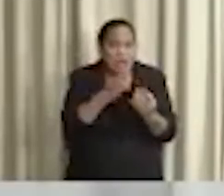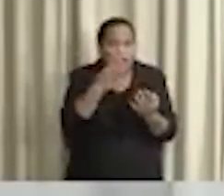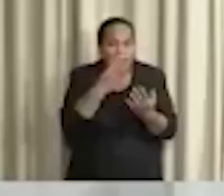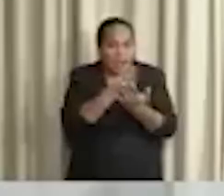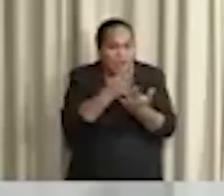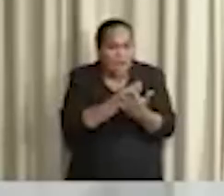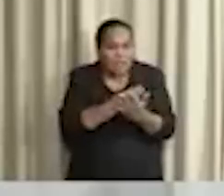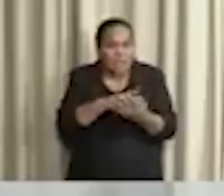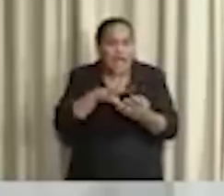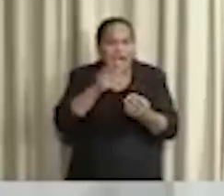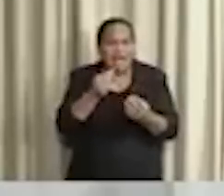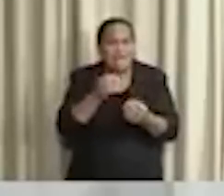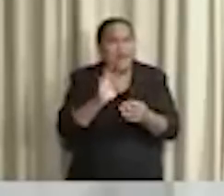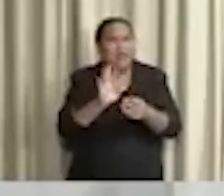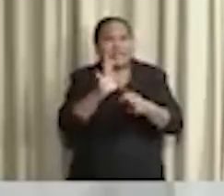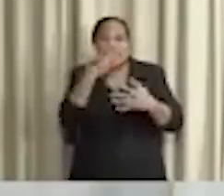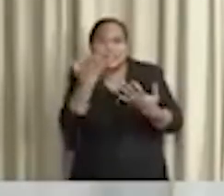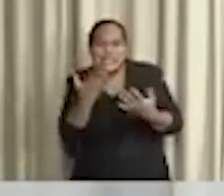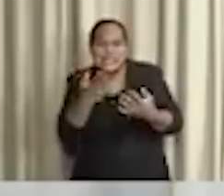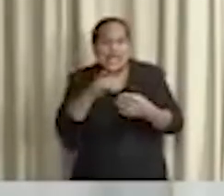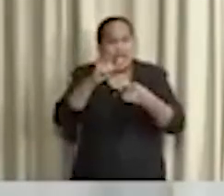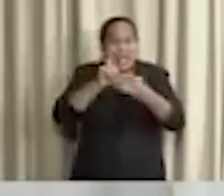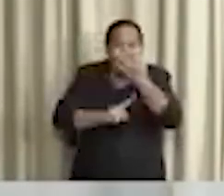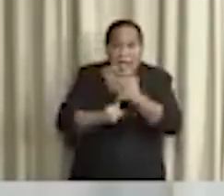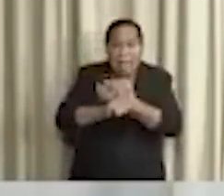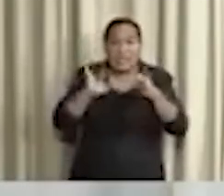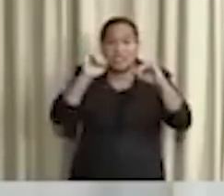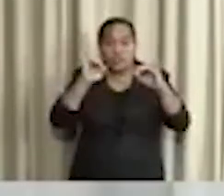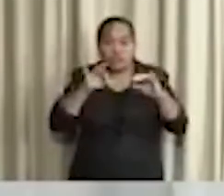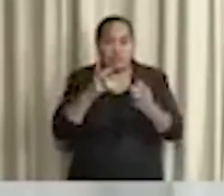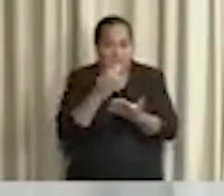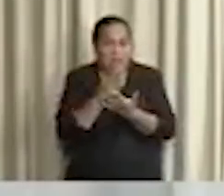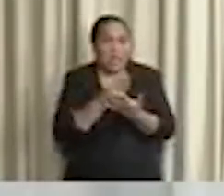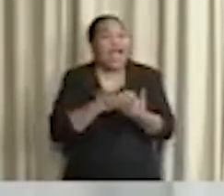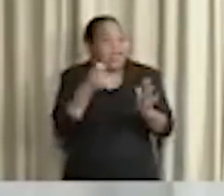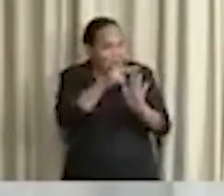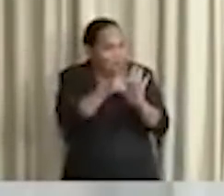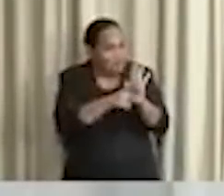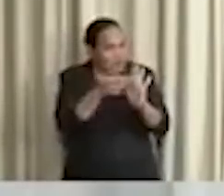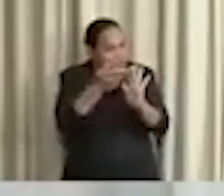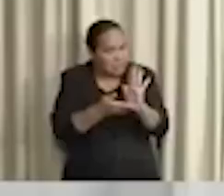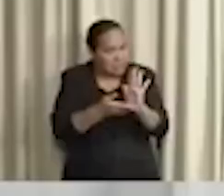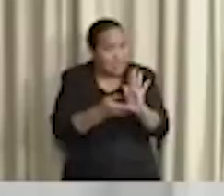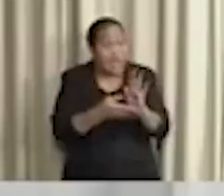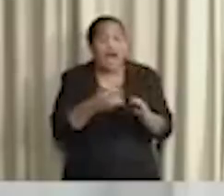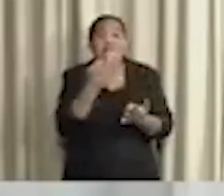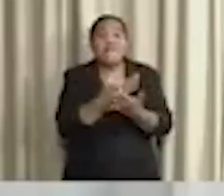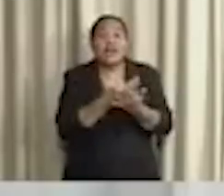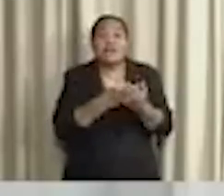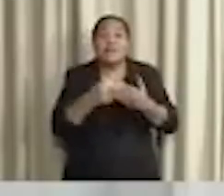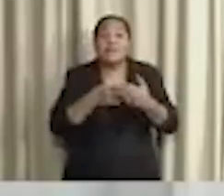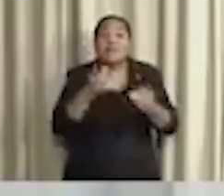unforeseen commitments from within their respective budget, there is a provision under the Financial Management Act of